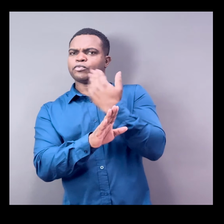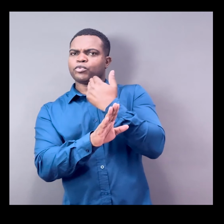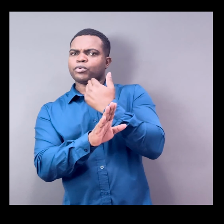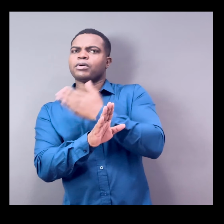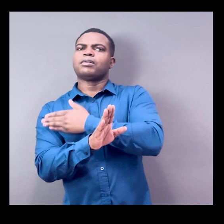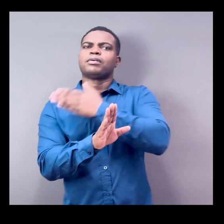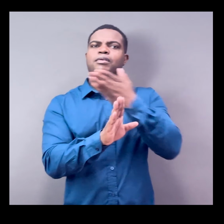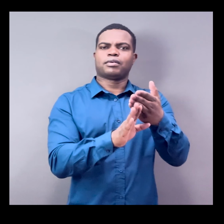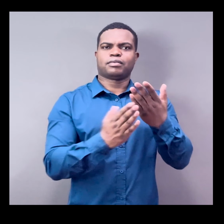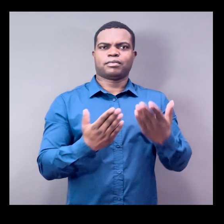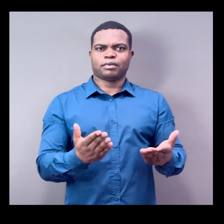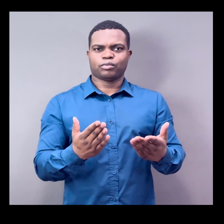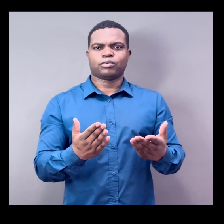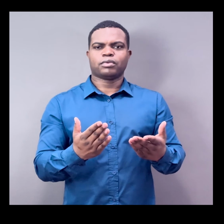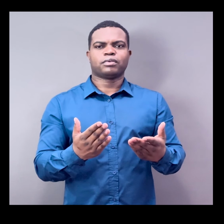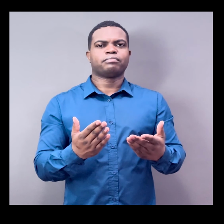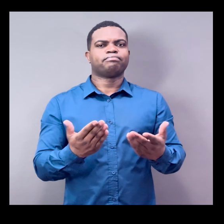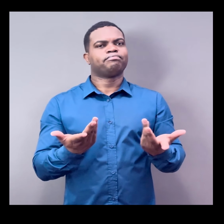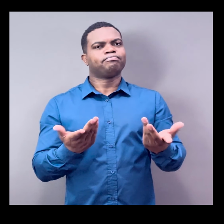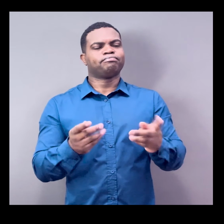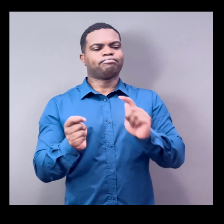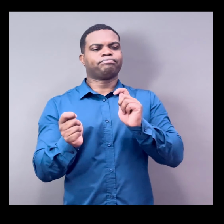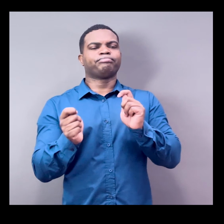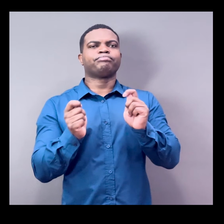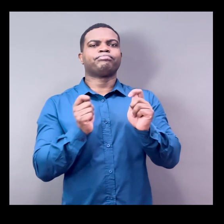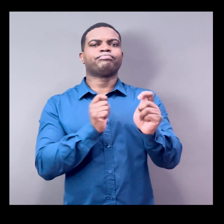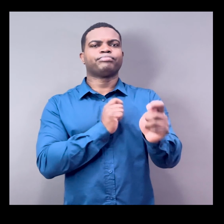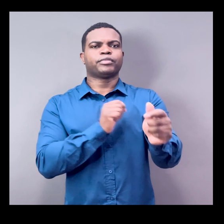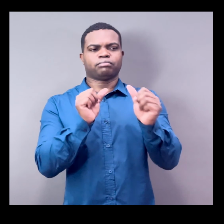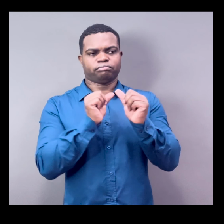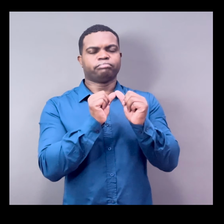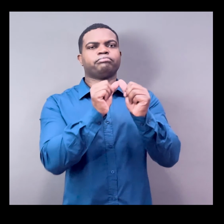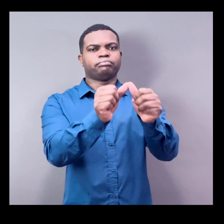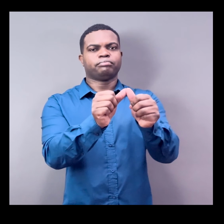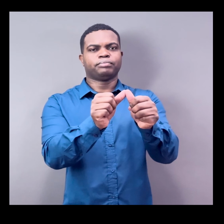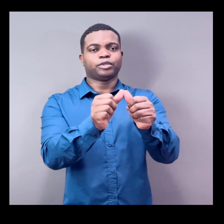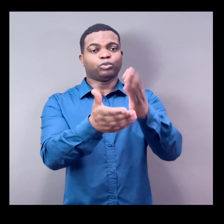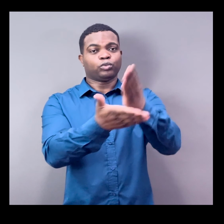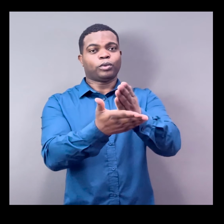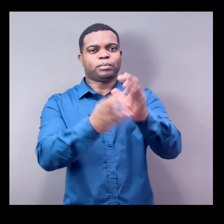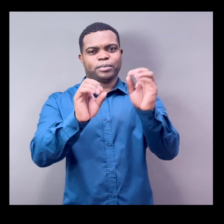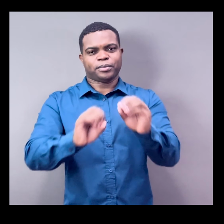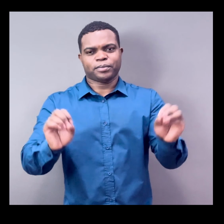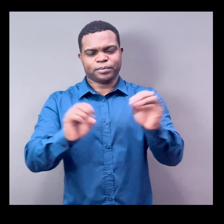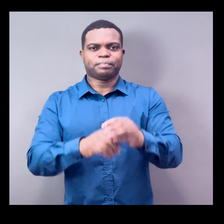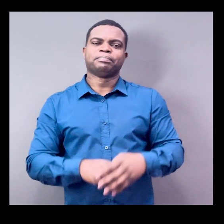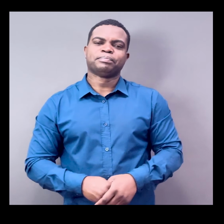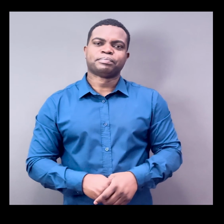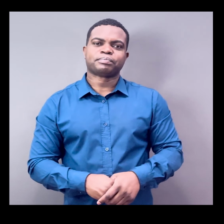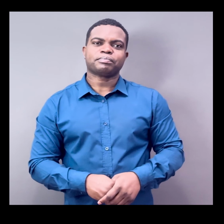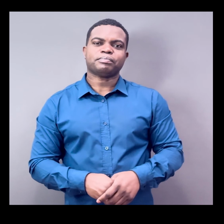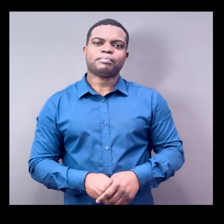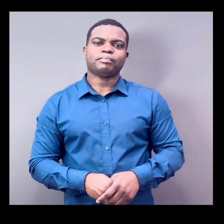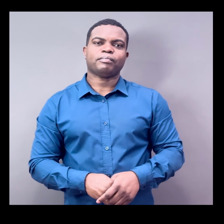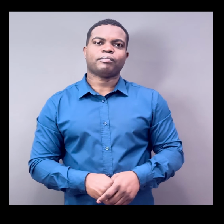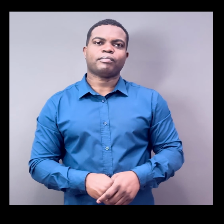and the evolution continued until now that we